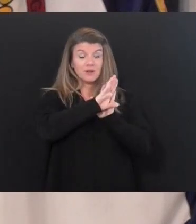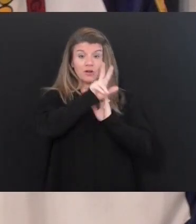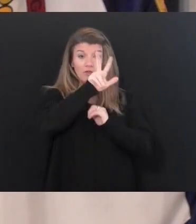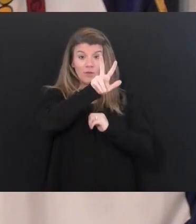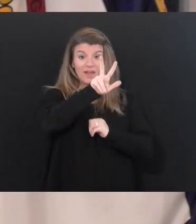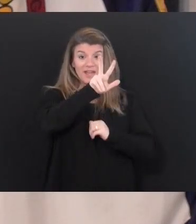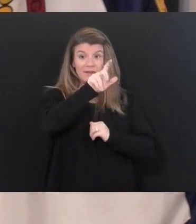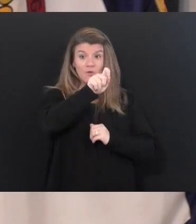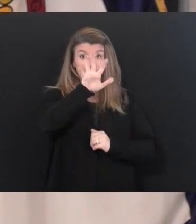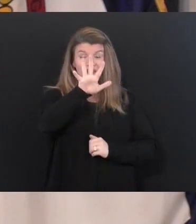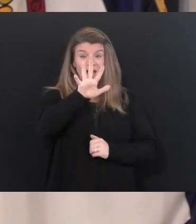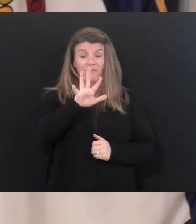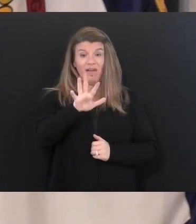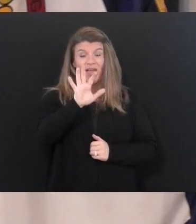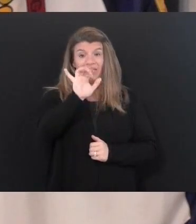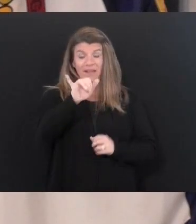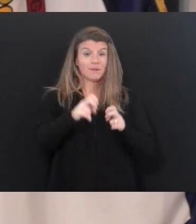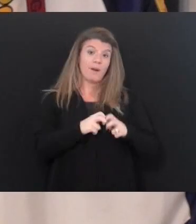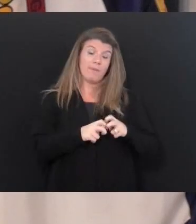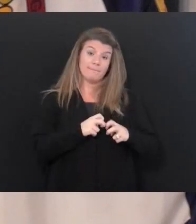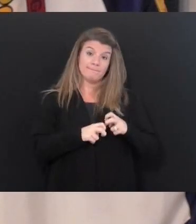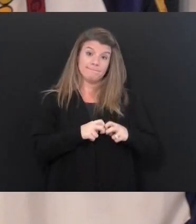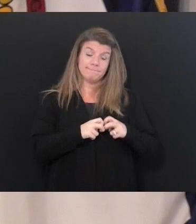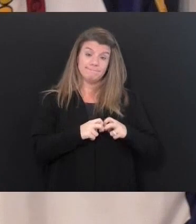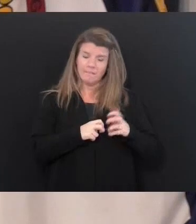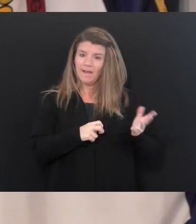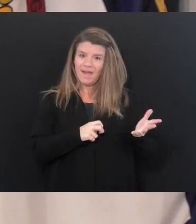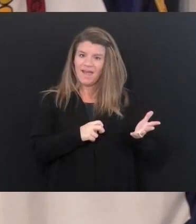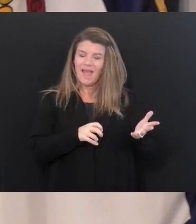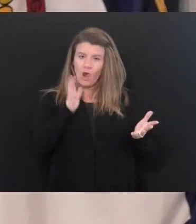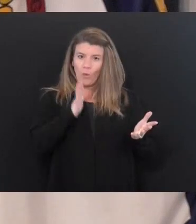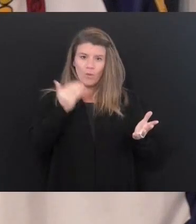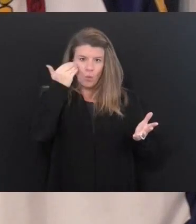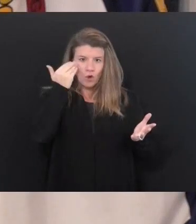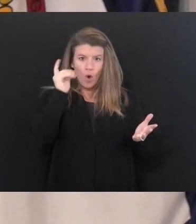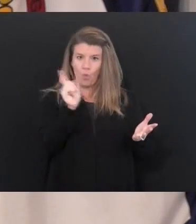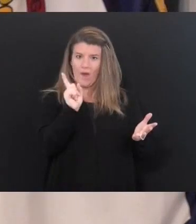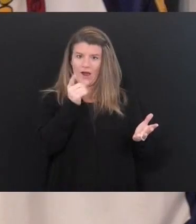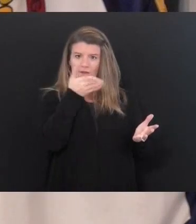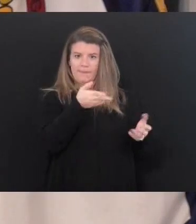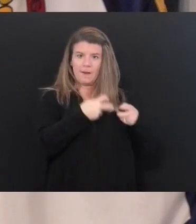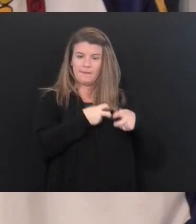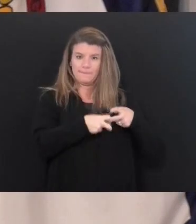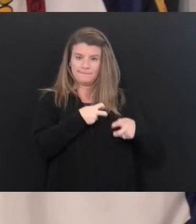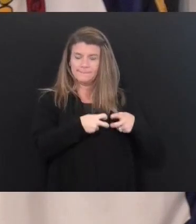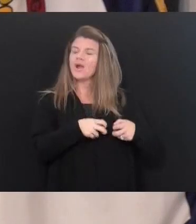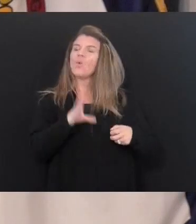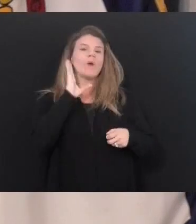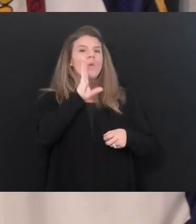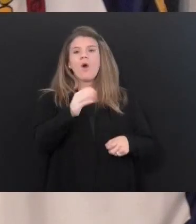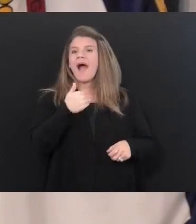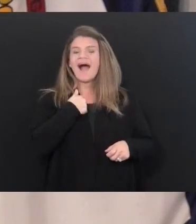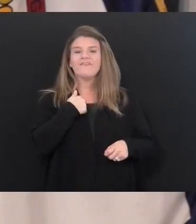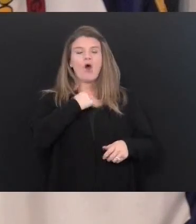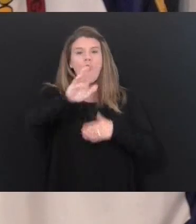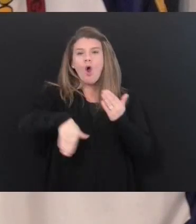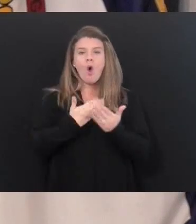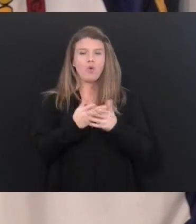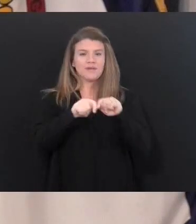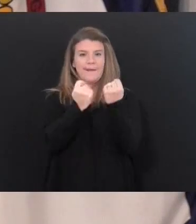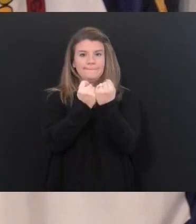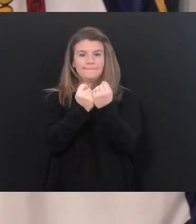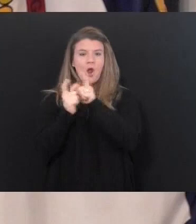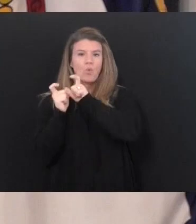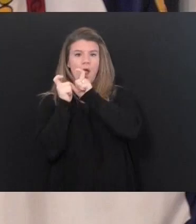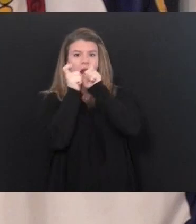problem. That's all there is to it. And we'll know where that big problem is. And we'll have everybody in the world